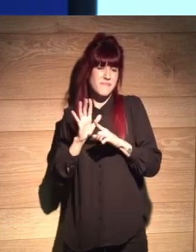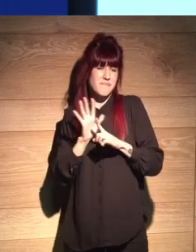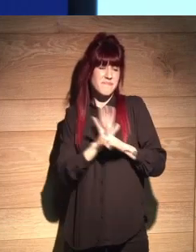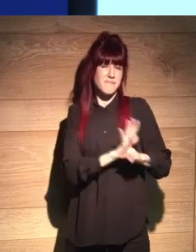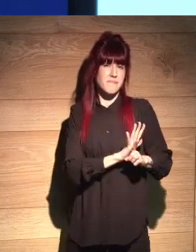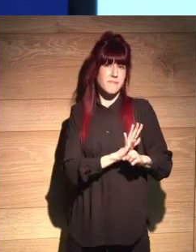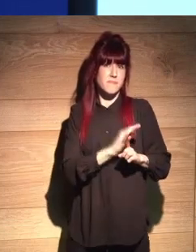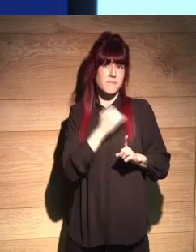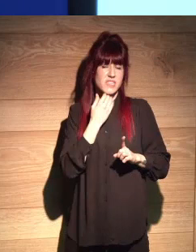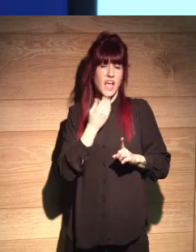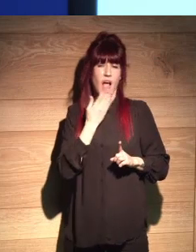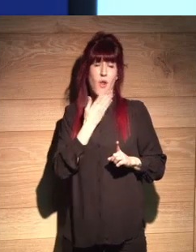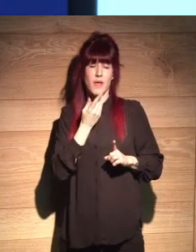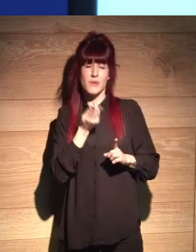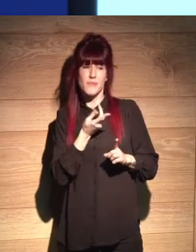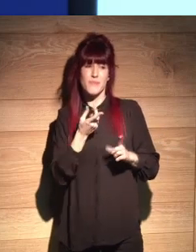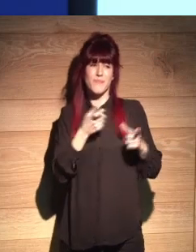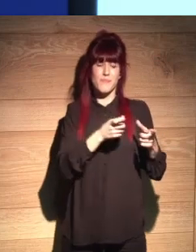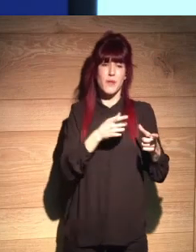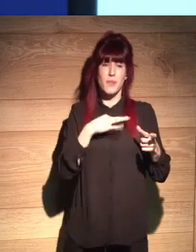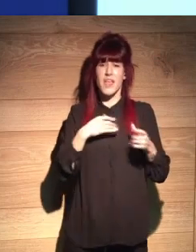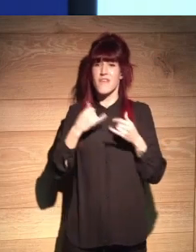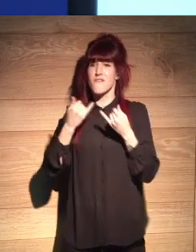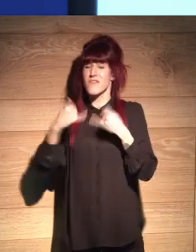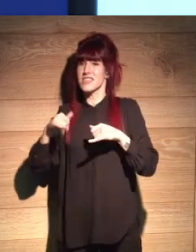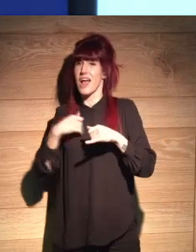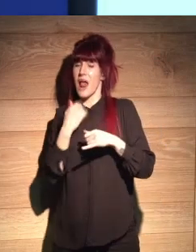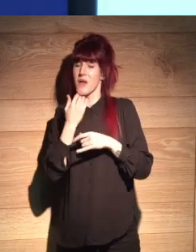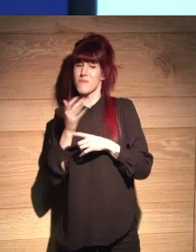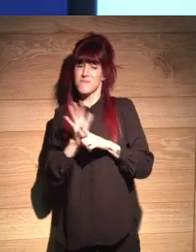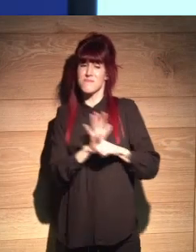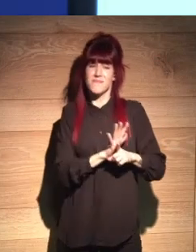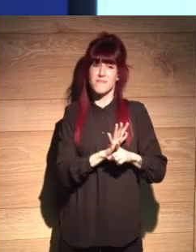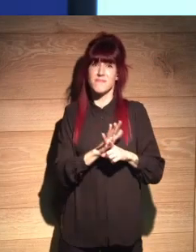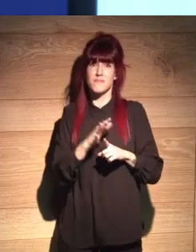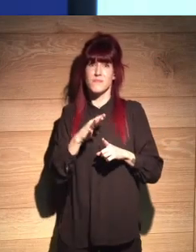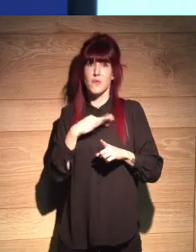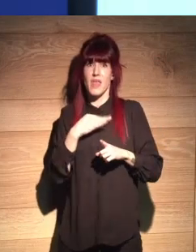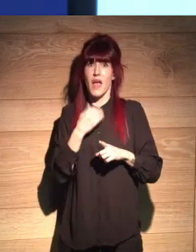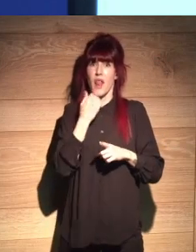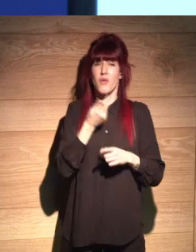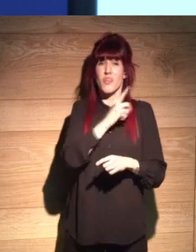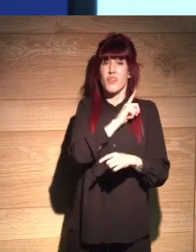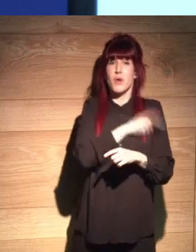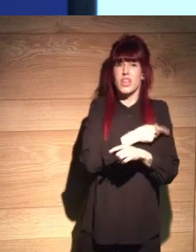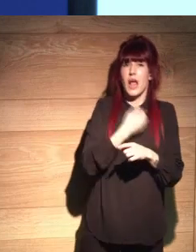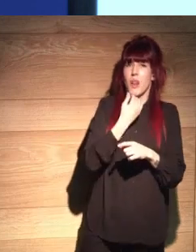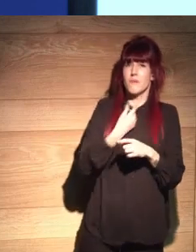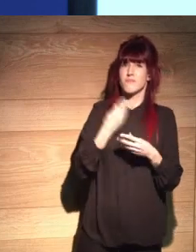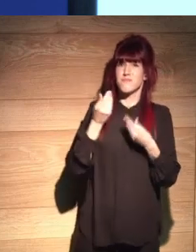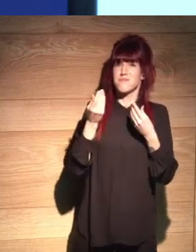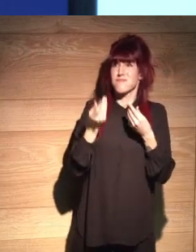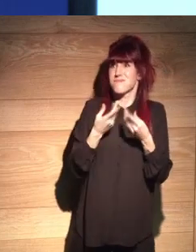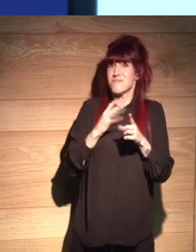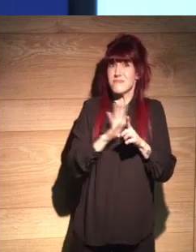school, maybe at a party, maybe at the sports club or somewhere else. So